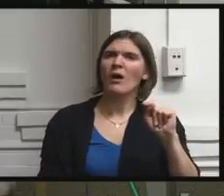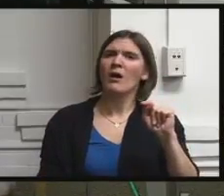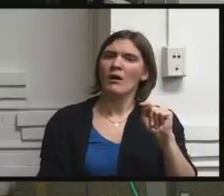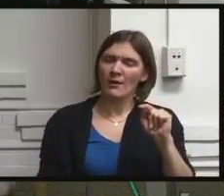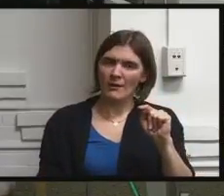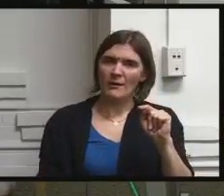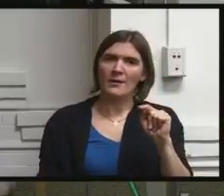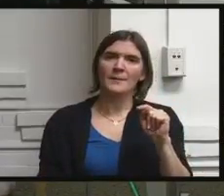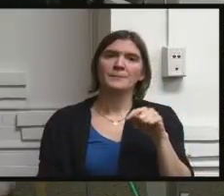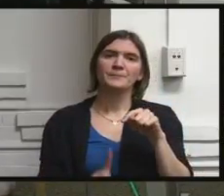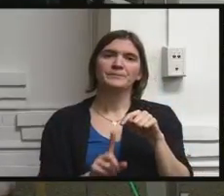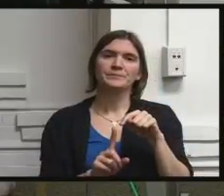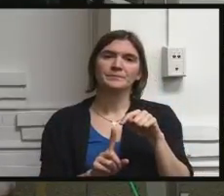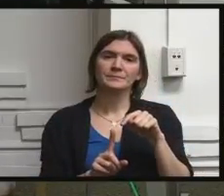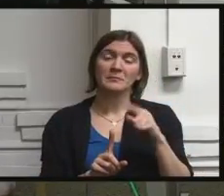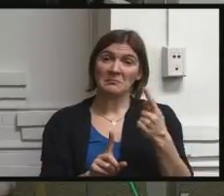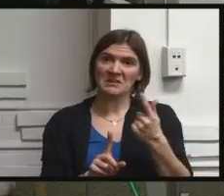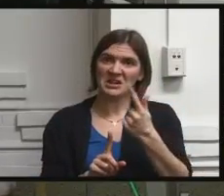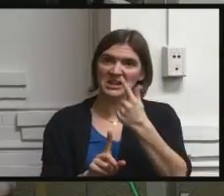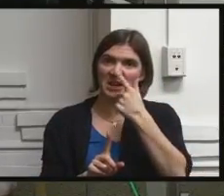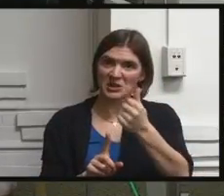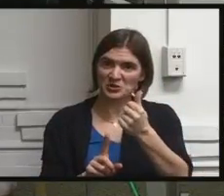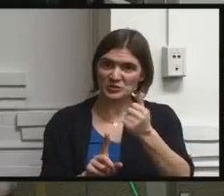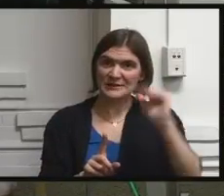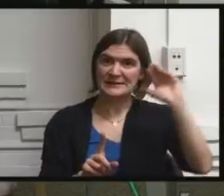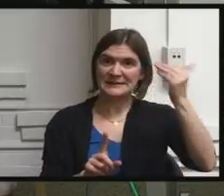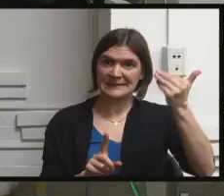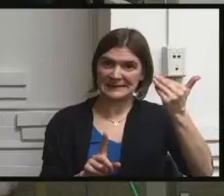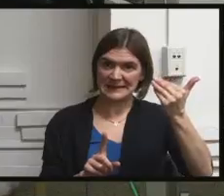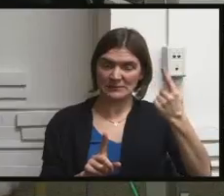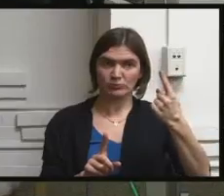the most significant aspects of